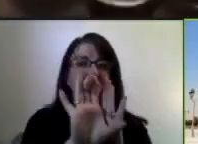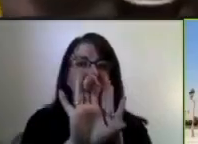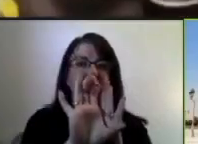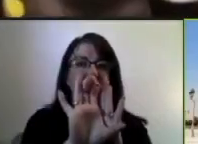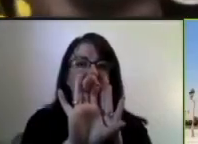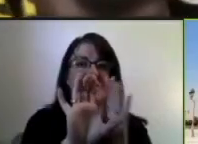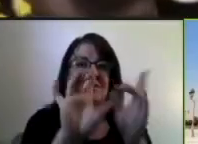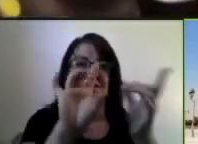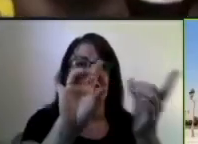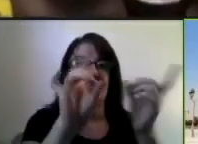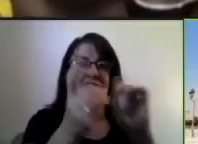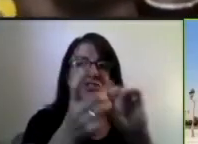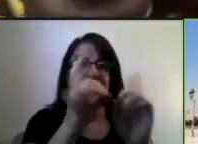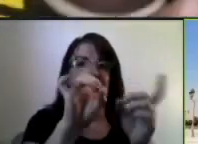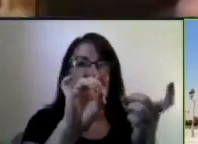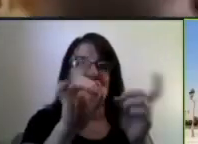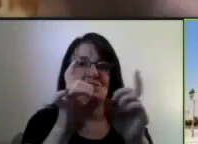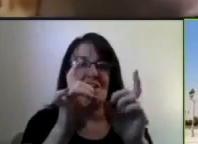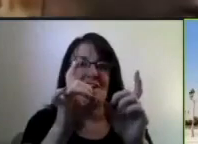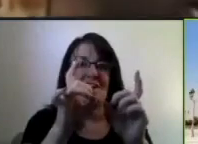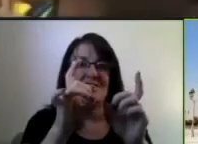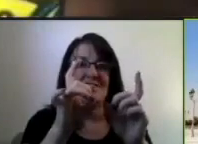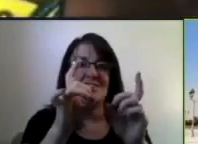changing slides. Oops.